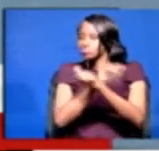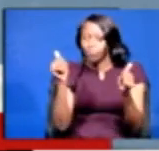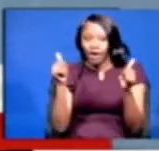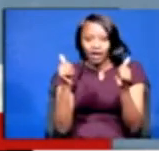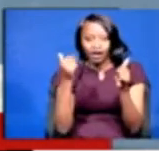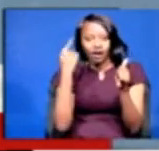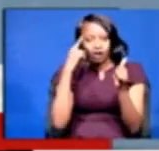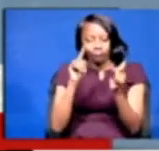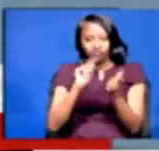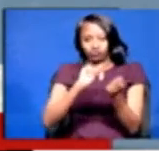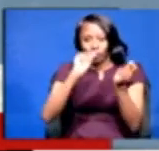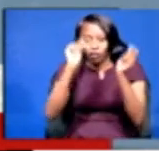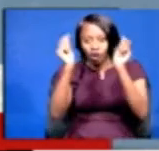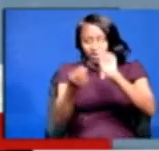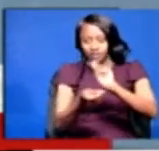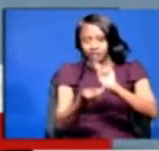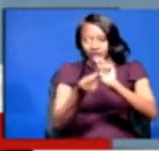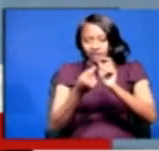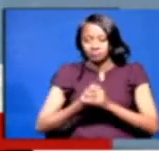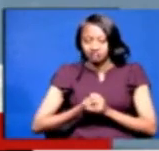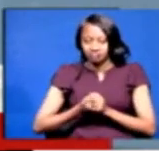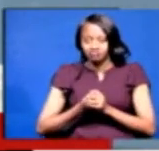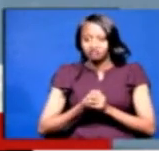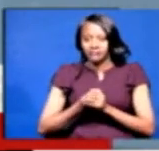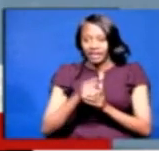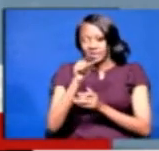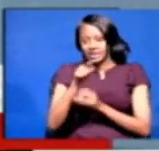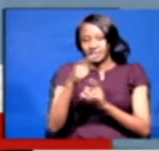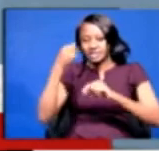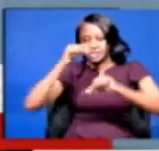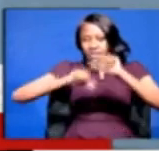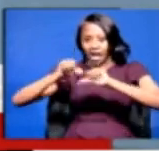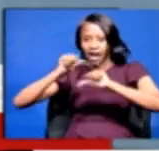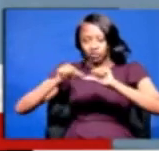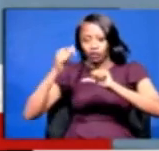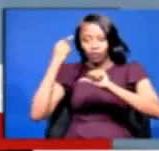circumvent some of those highlights that the Supreme Court did yes. in their judgment. Actually,